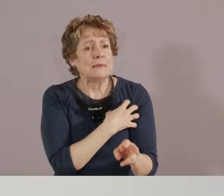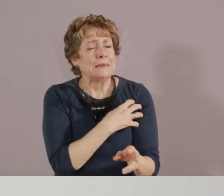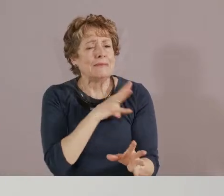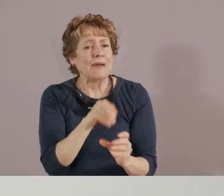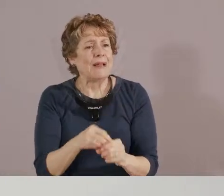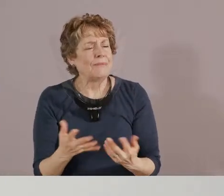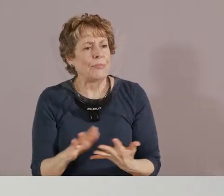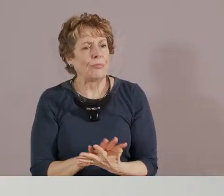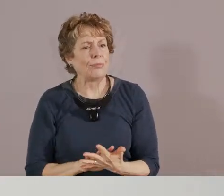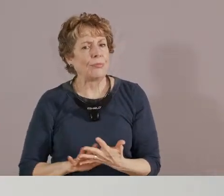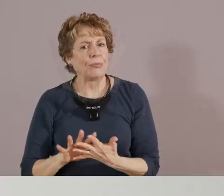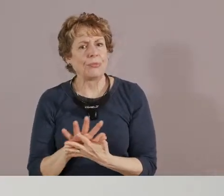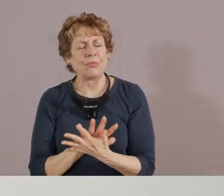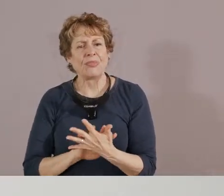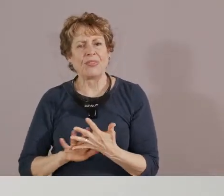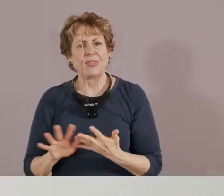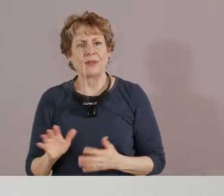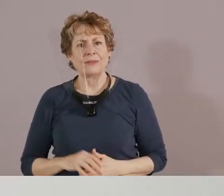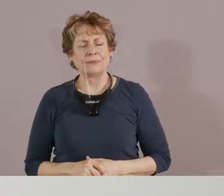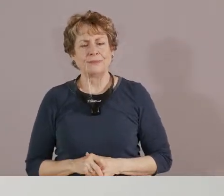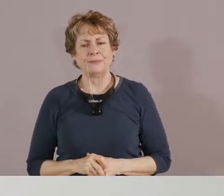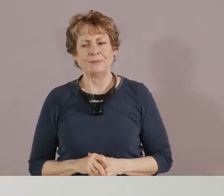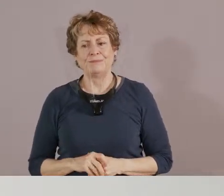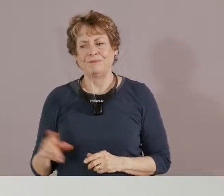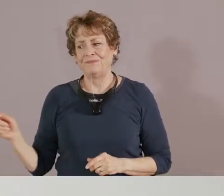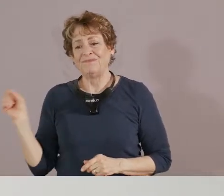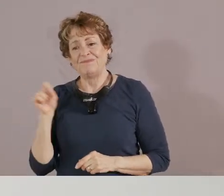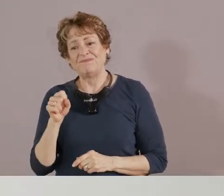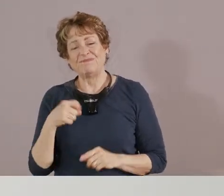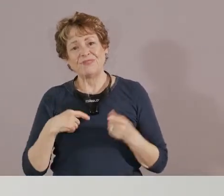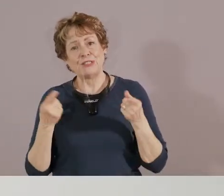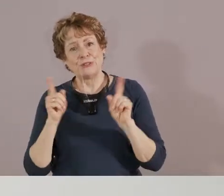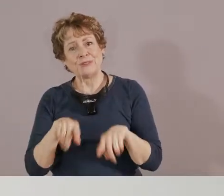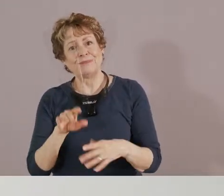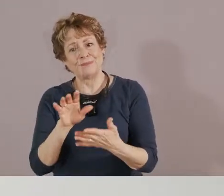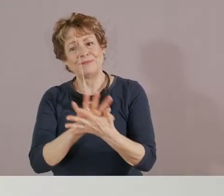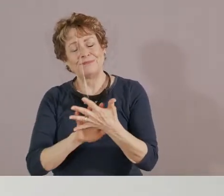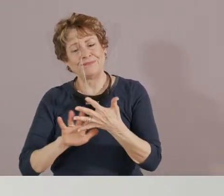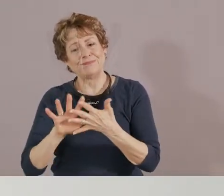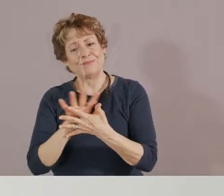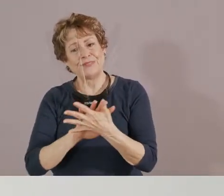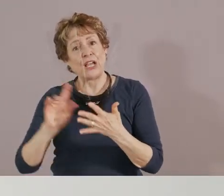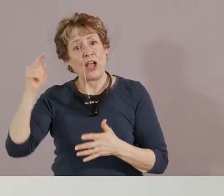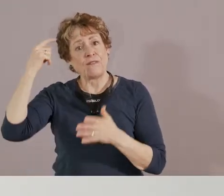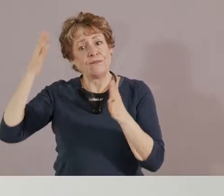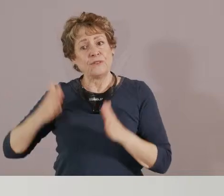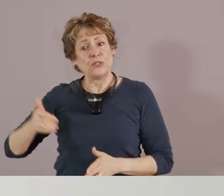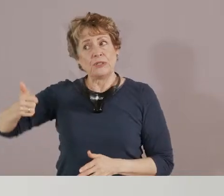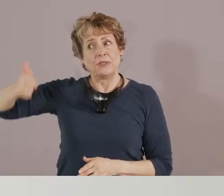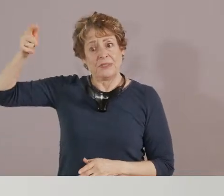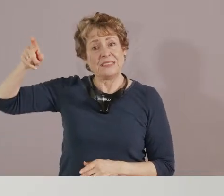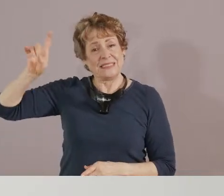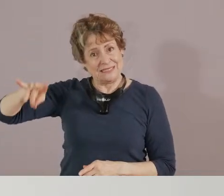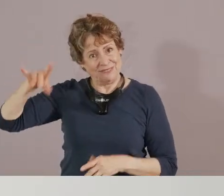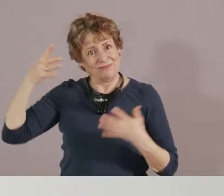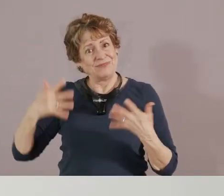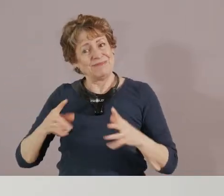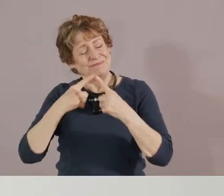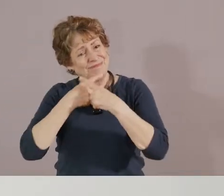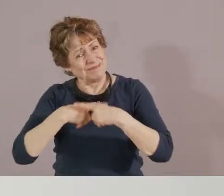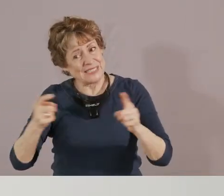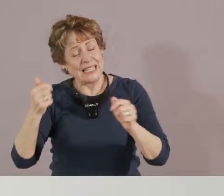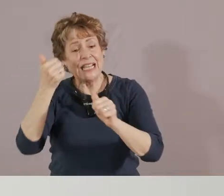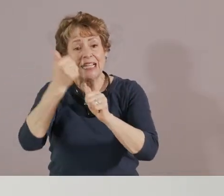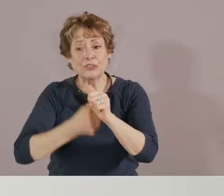give local law enforcement as well as health departments and regulatory agencies enforcement authority to be able